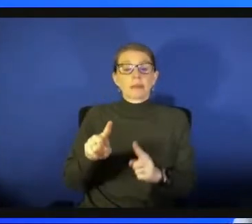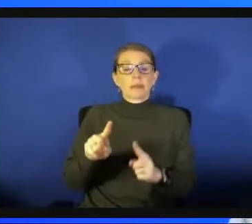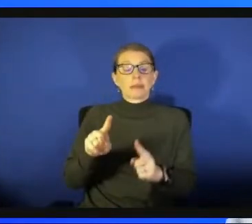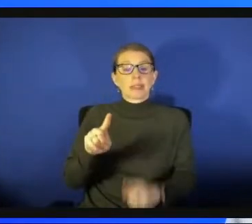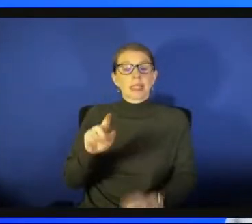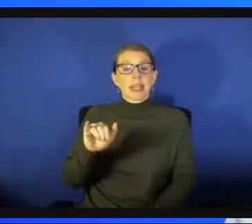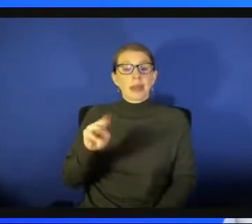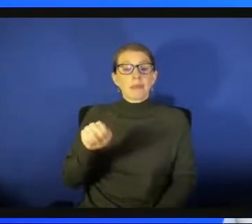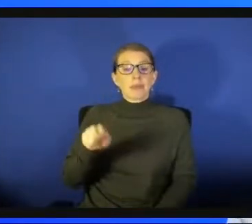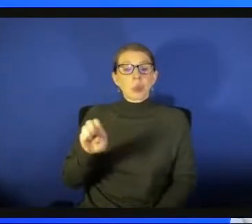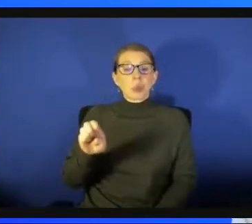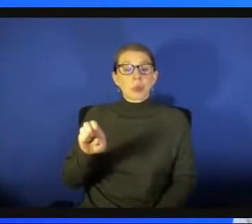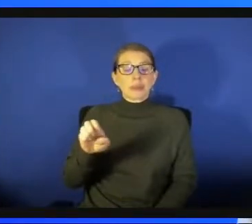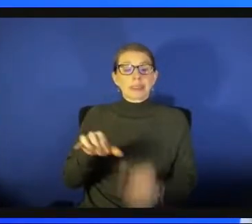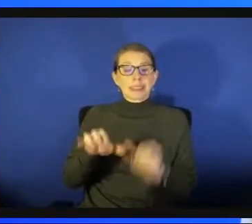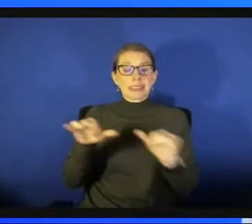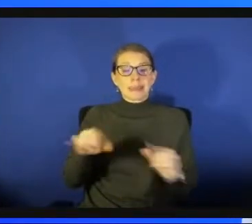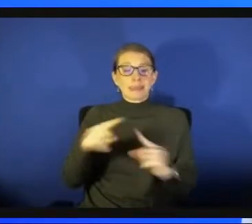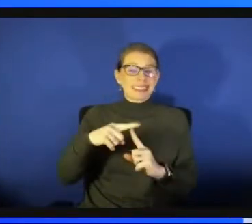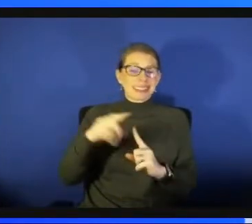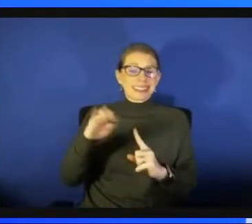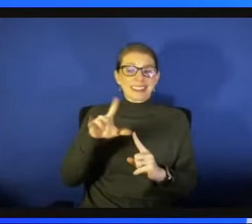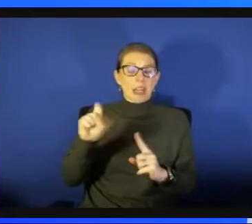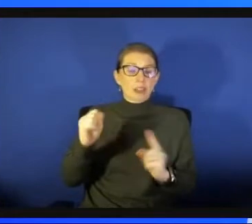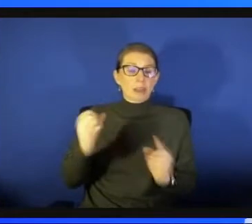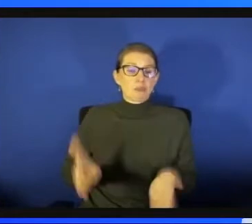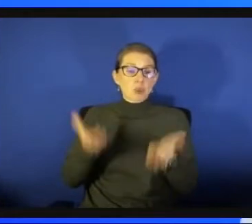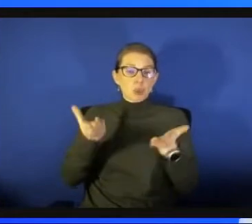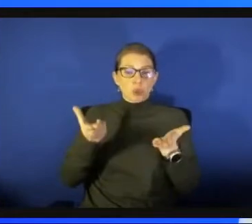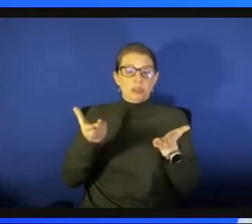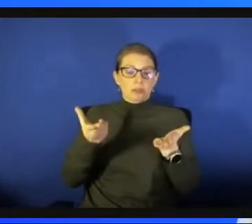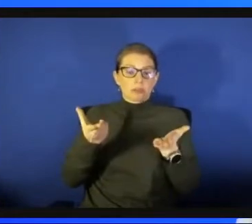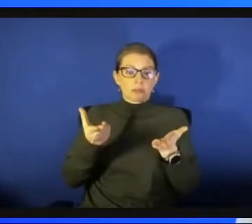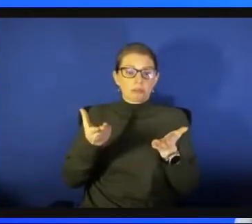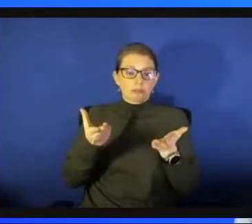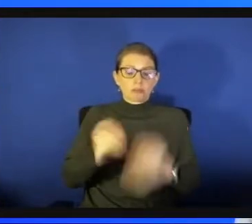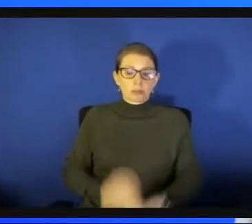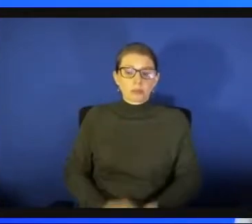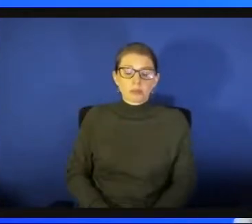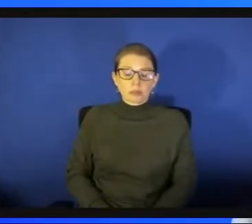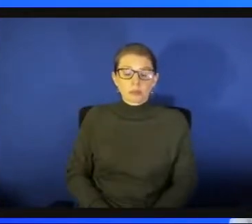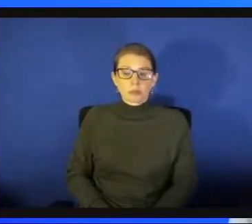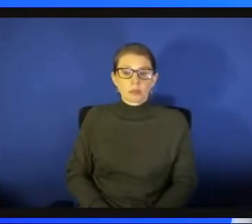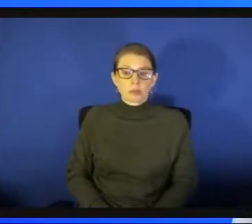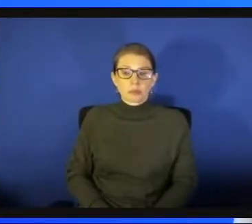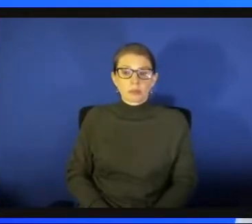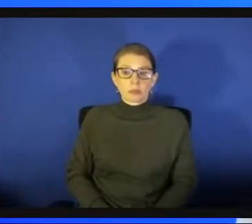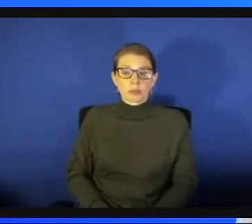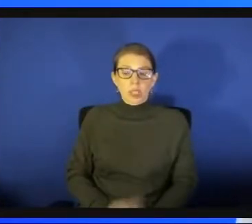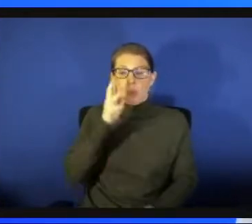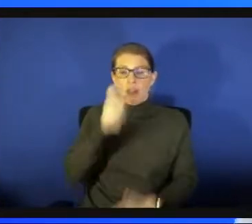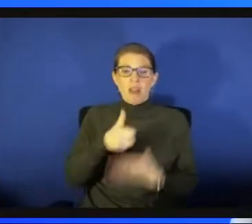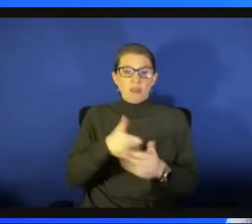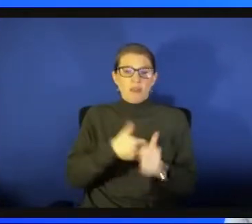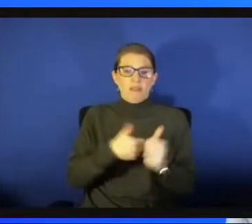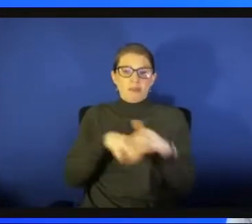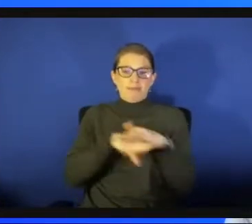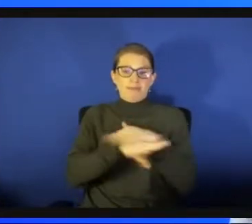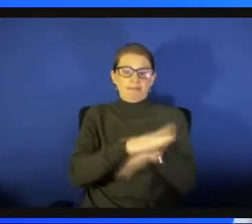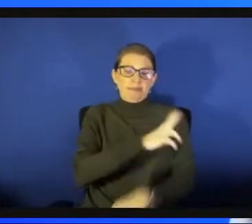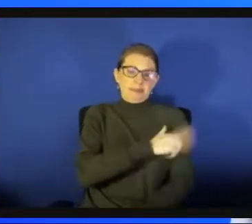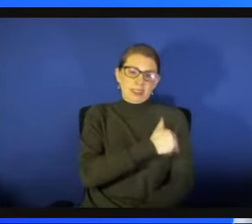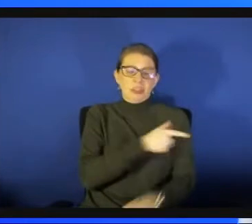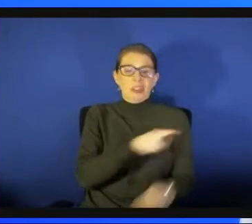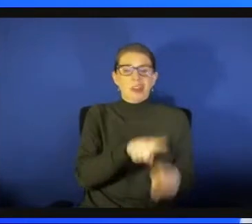T cells. And again, those T cells play that great role of protecting against hospitalization and severe disease. So that's important to understand. What